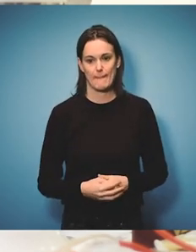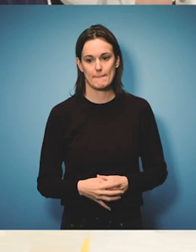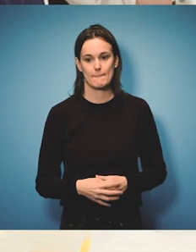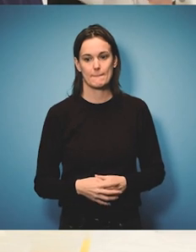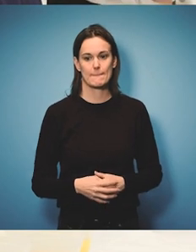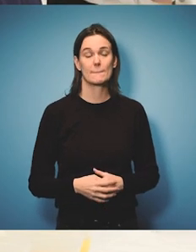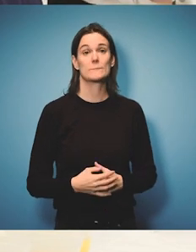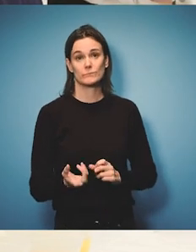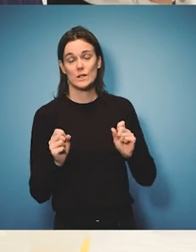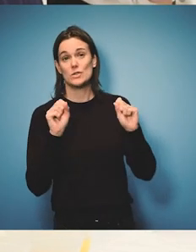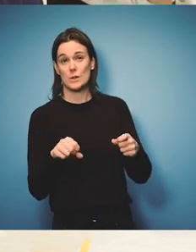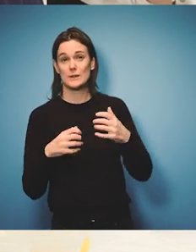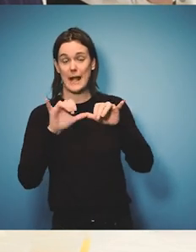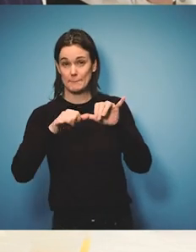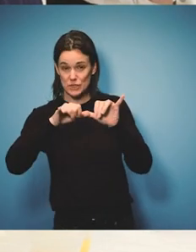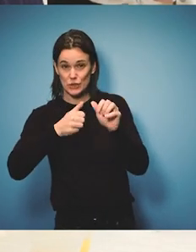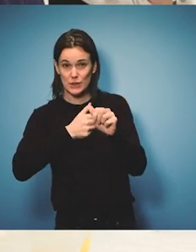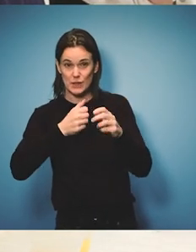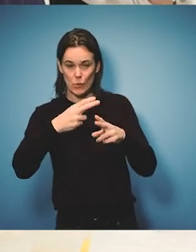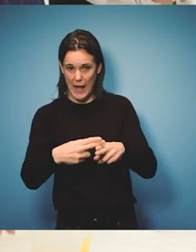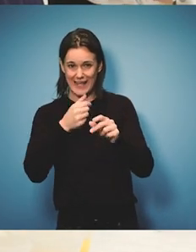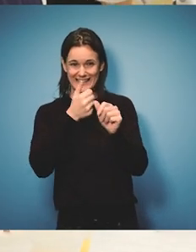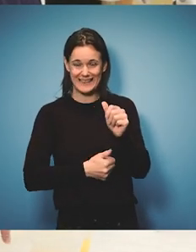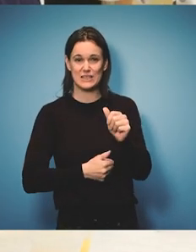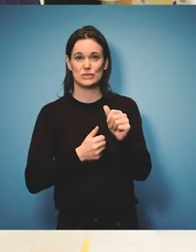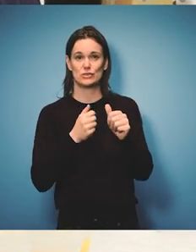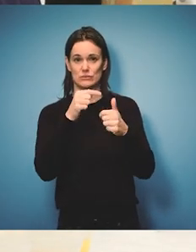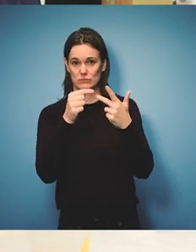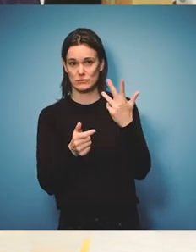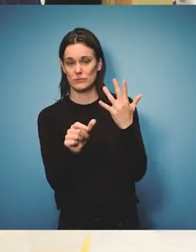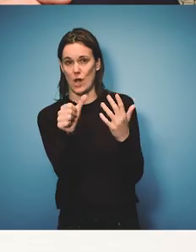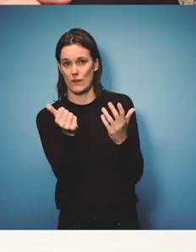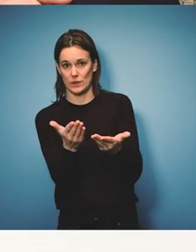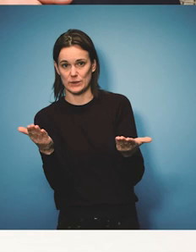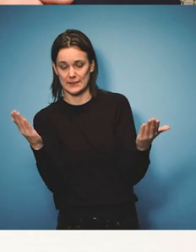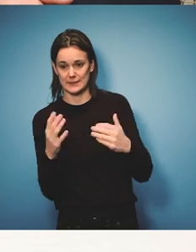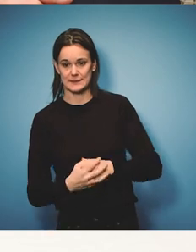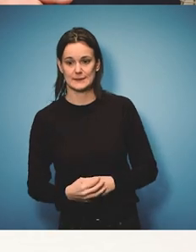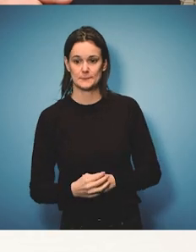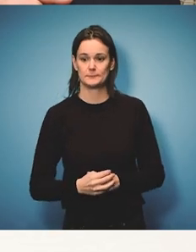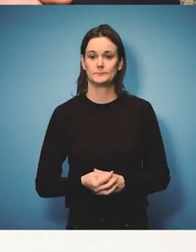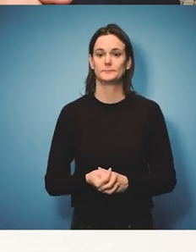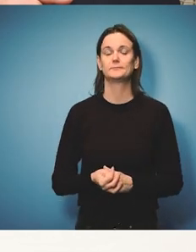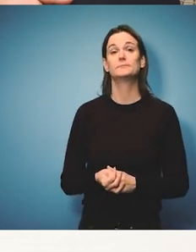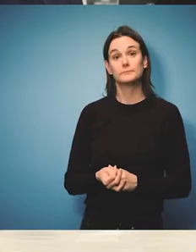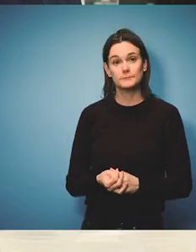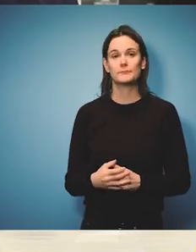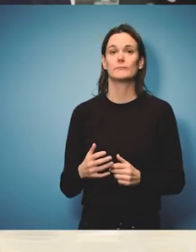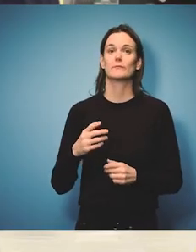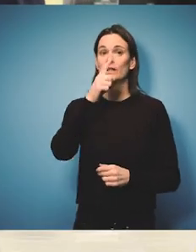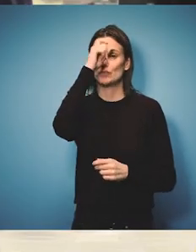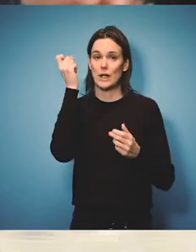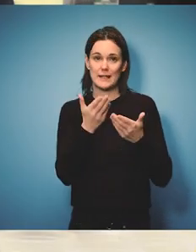in so far. So during this time, you could take the time to scale all of the rest of your ingredients out, knowing that you have that time while that's whipping.